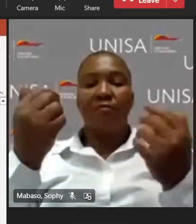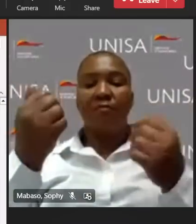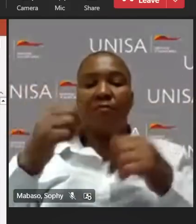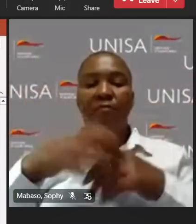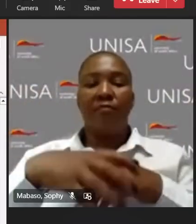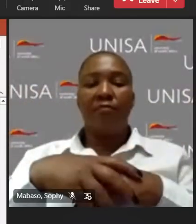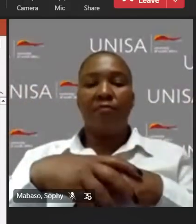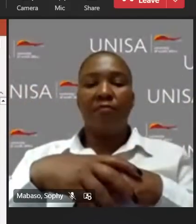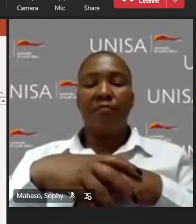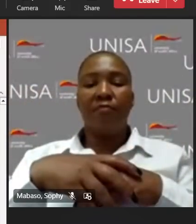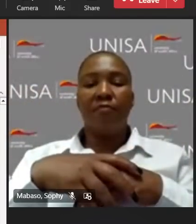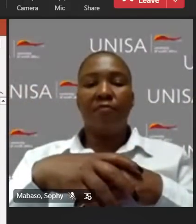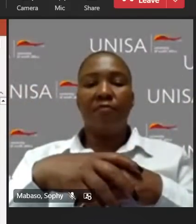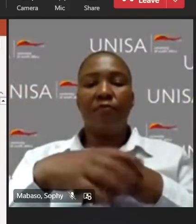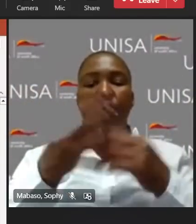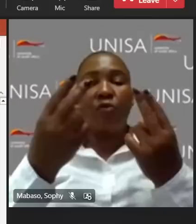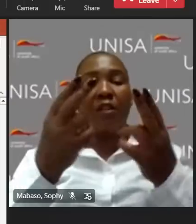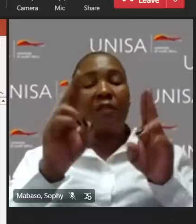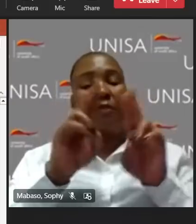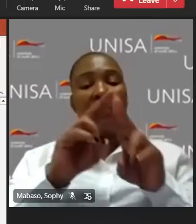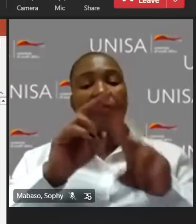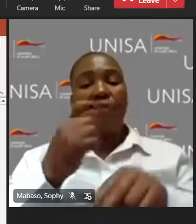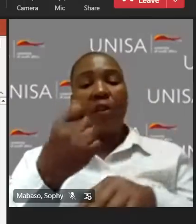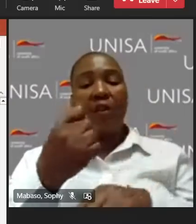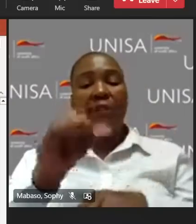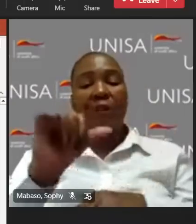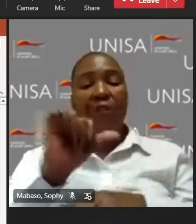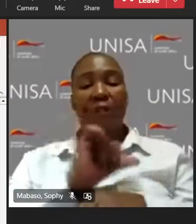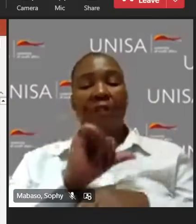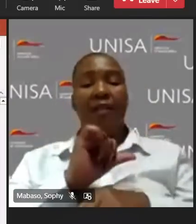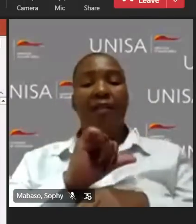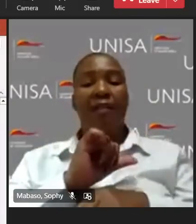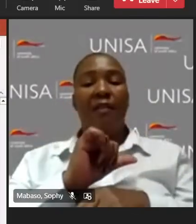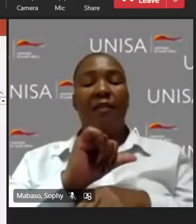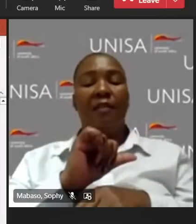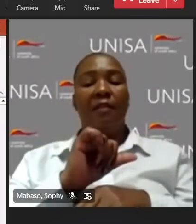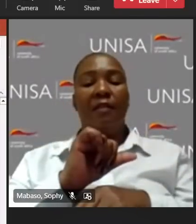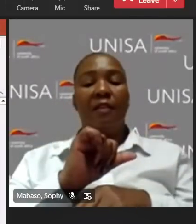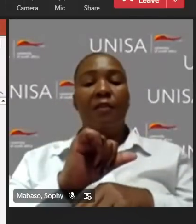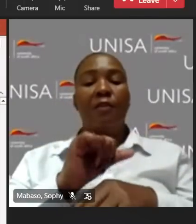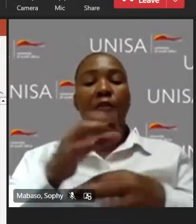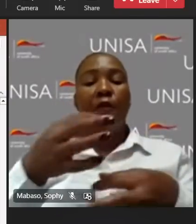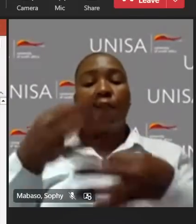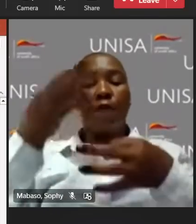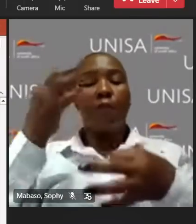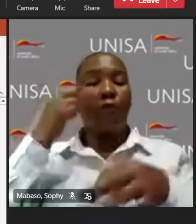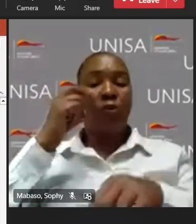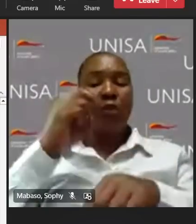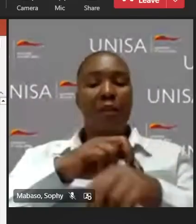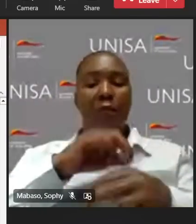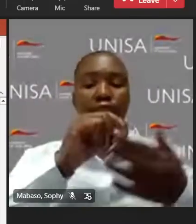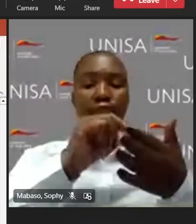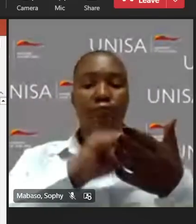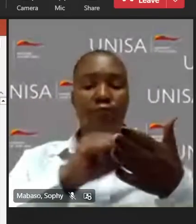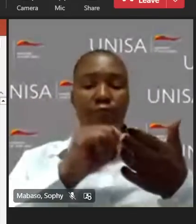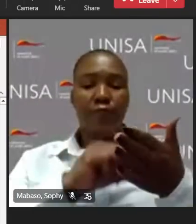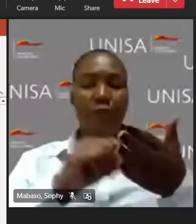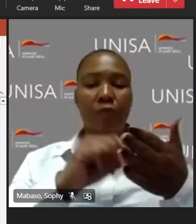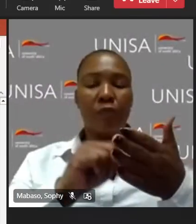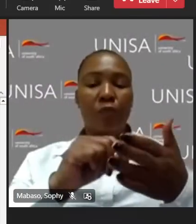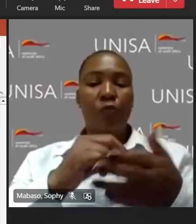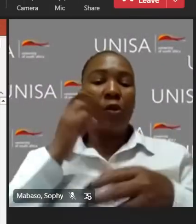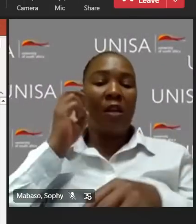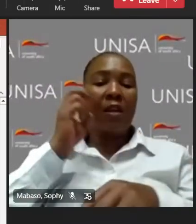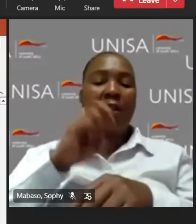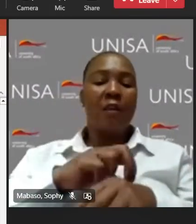need the university to refund you, there's a form that you need to complete. We will request for your proof of payment.